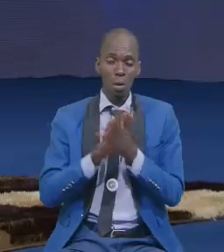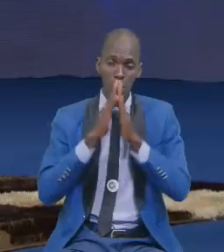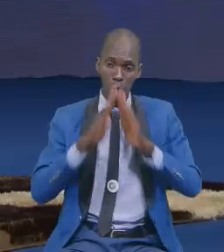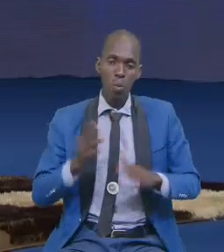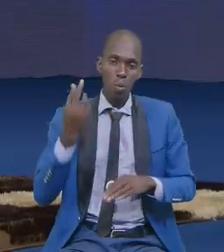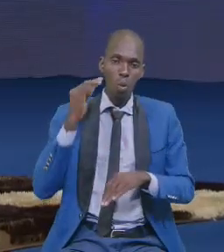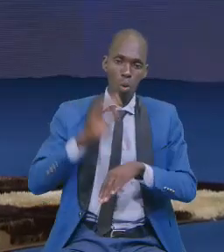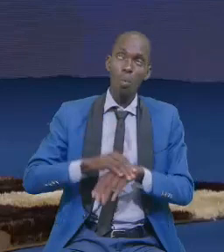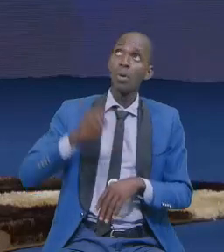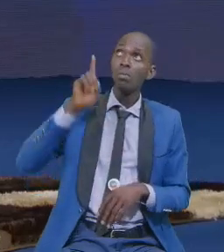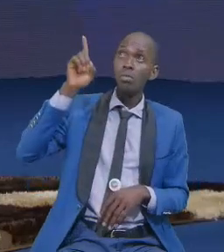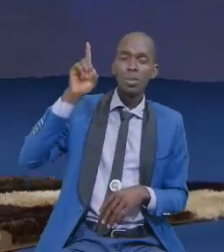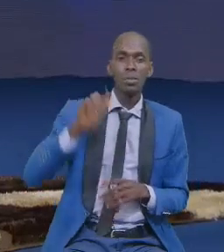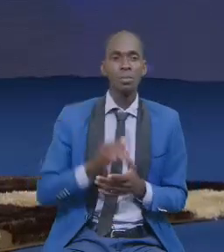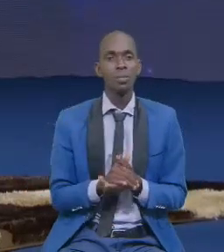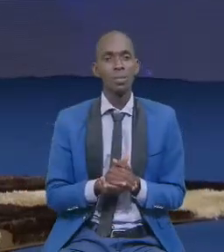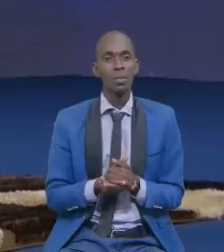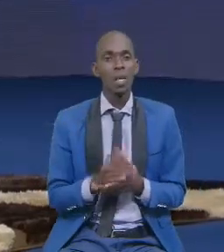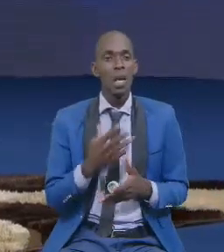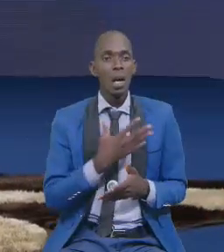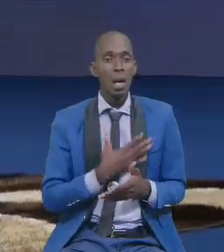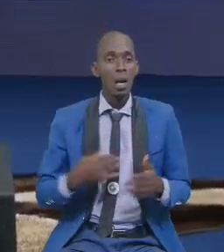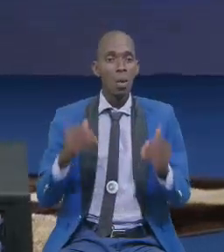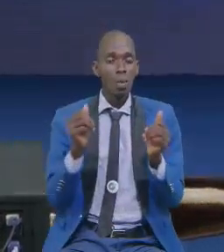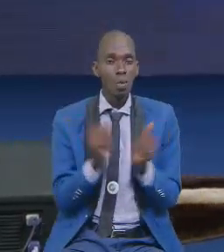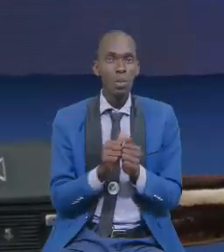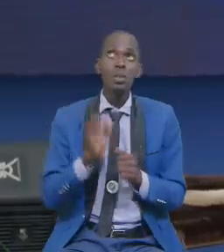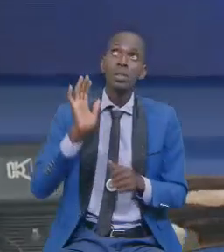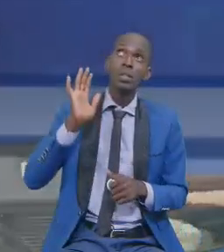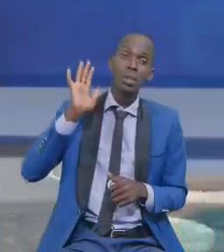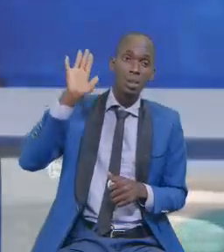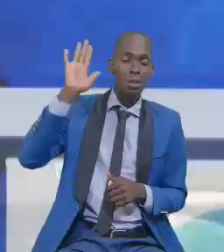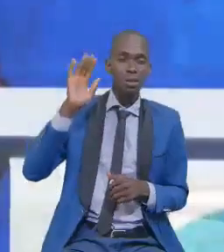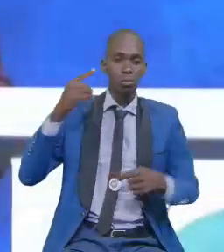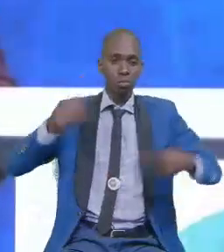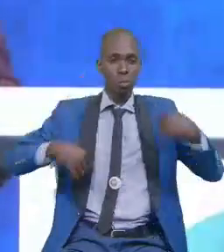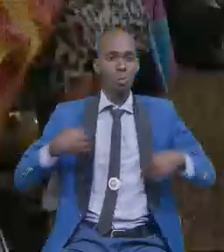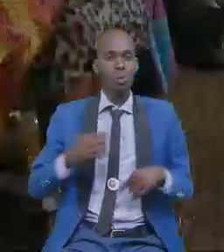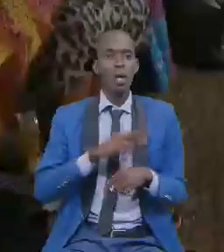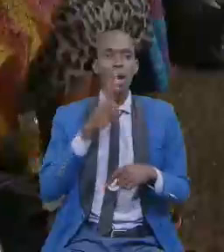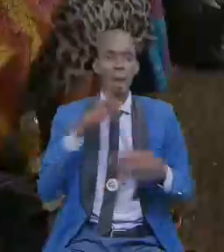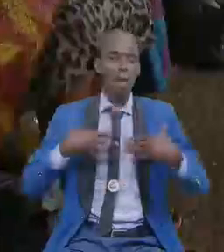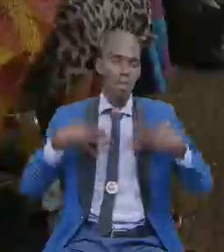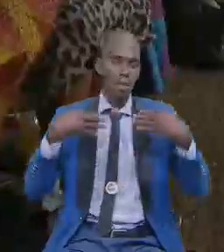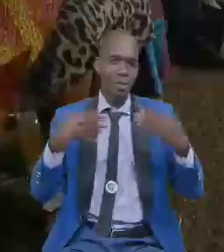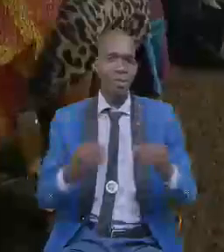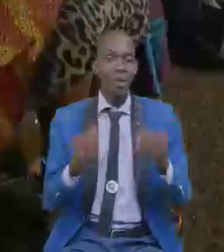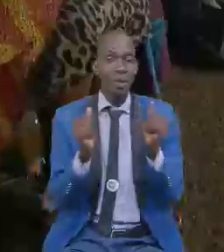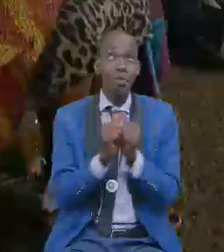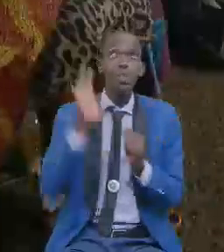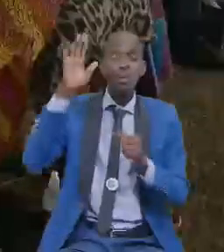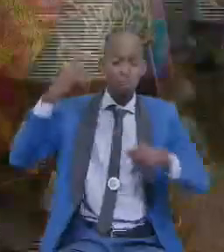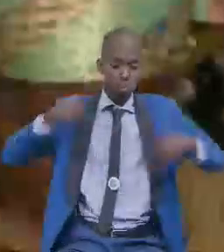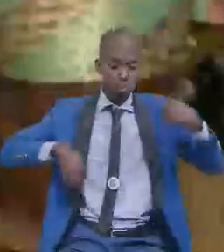him, and with his stripes we are healed. With his stripes you